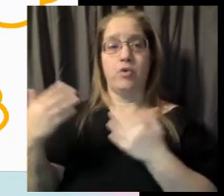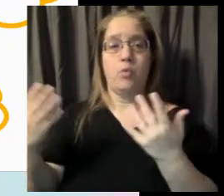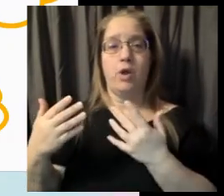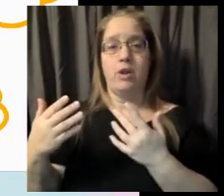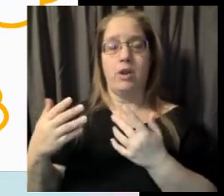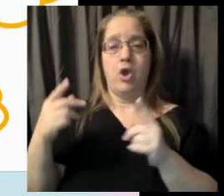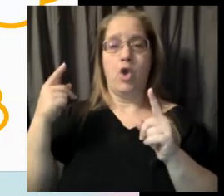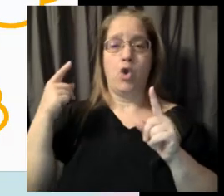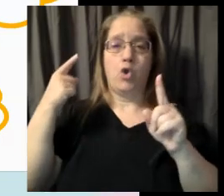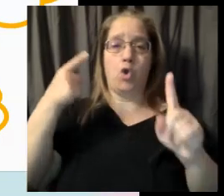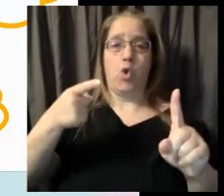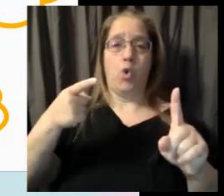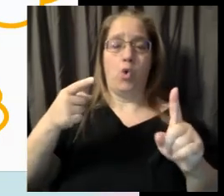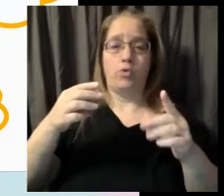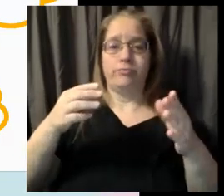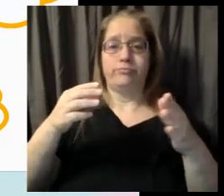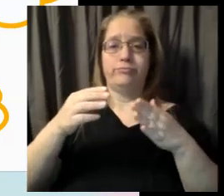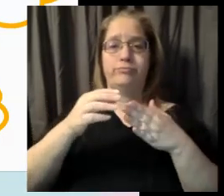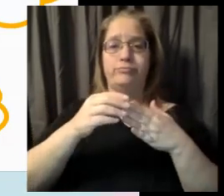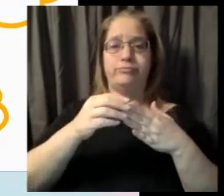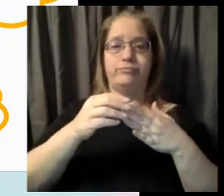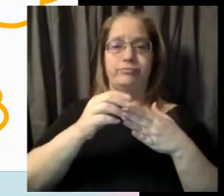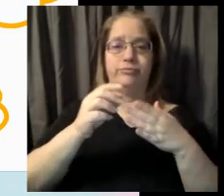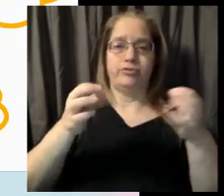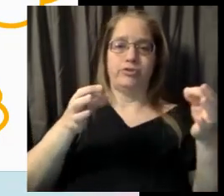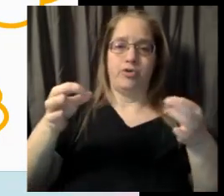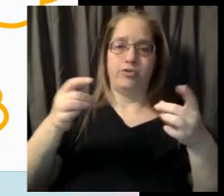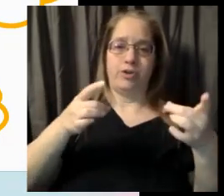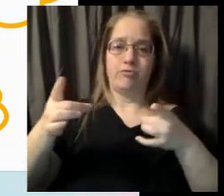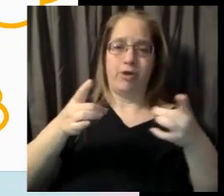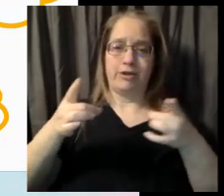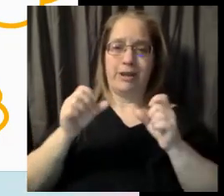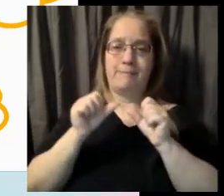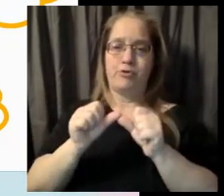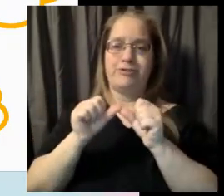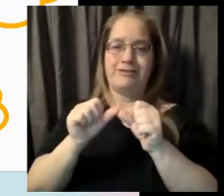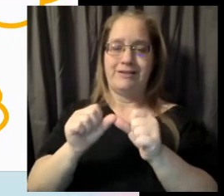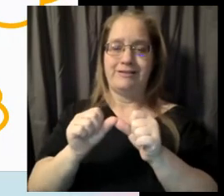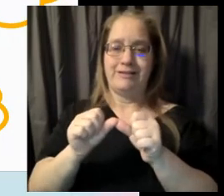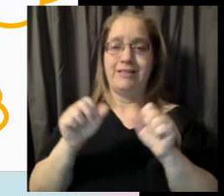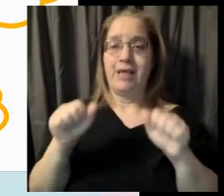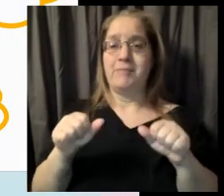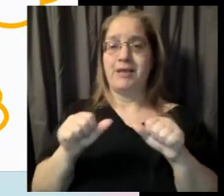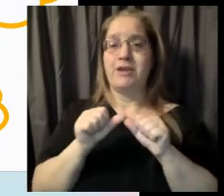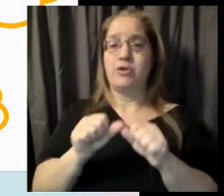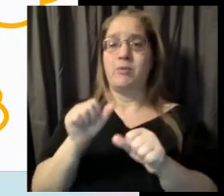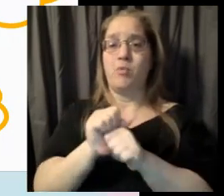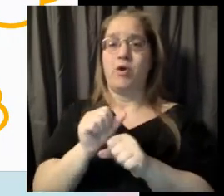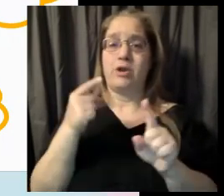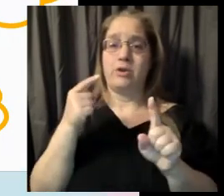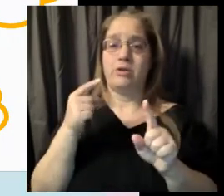goal-directed persistence. Goal-directed persistence is the ability to keep working towards a goal